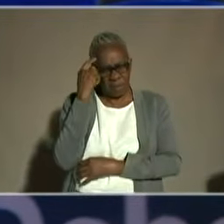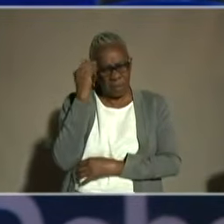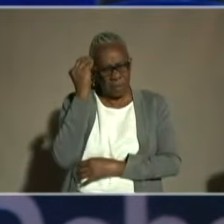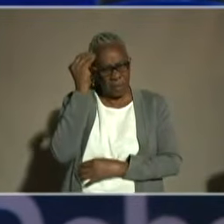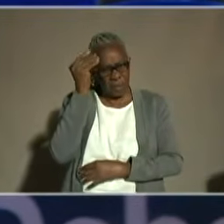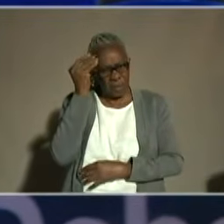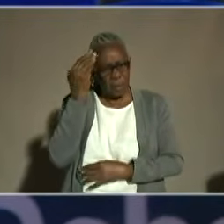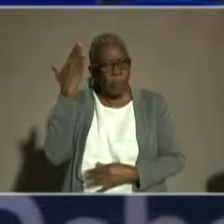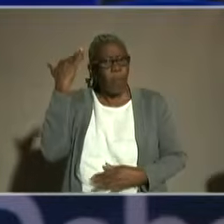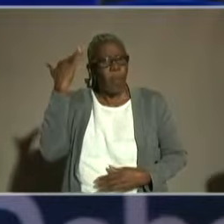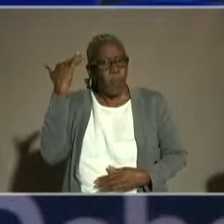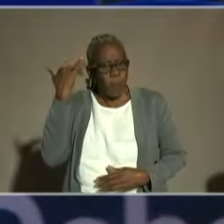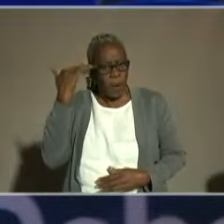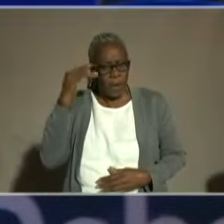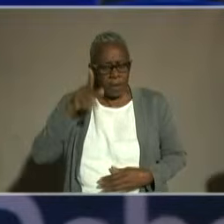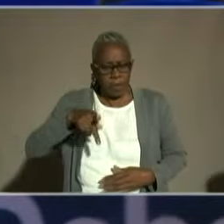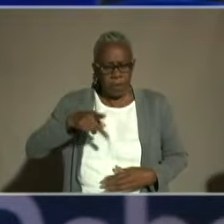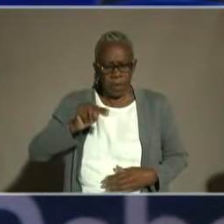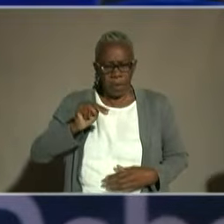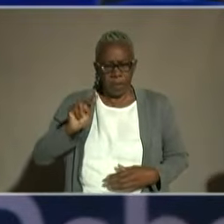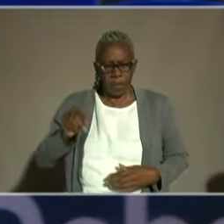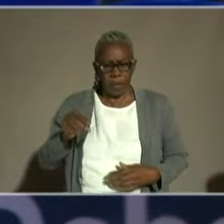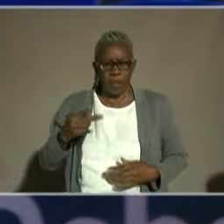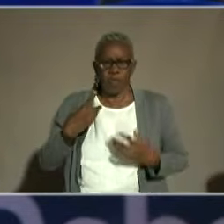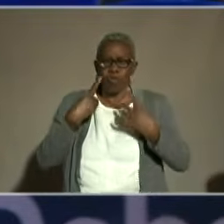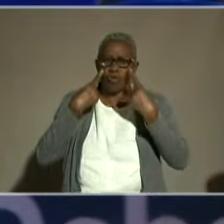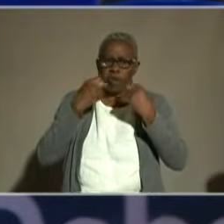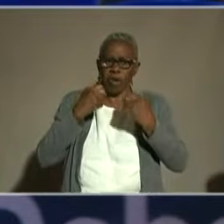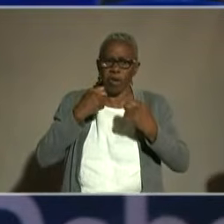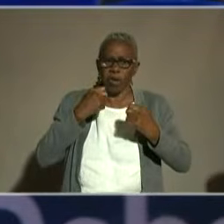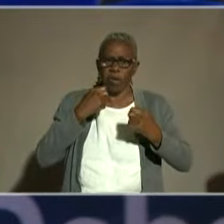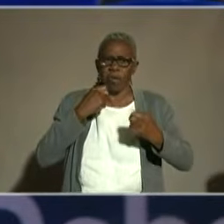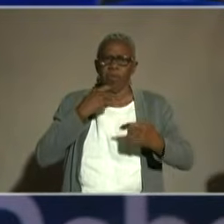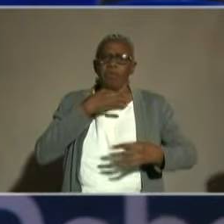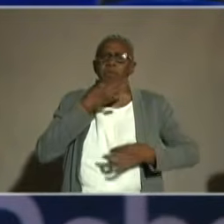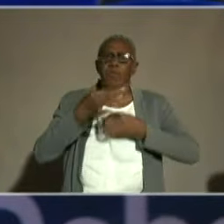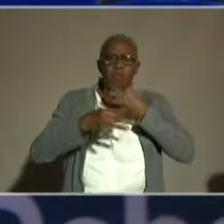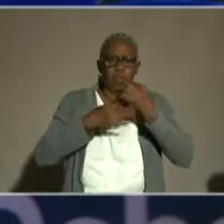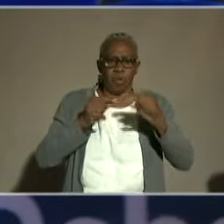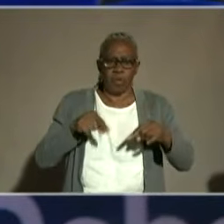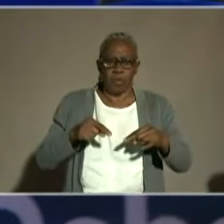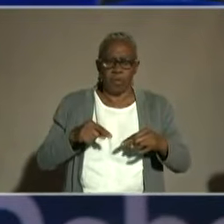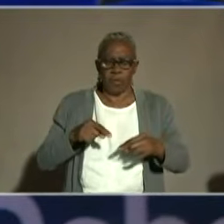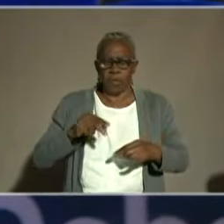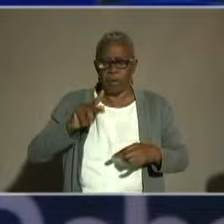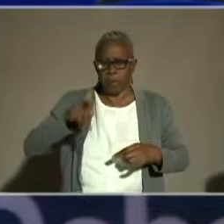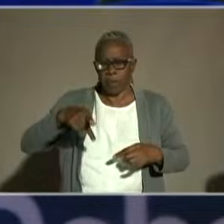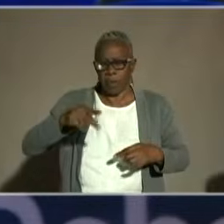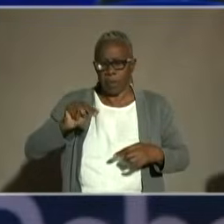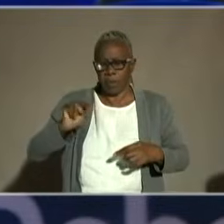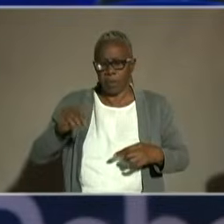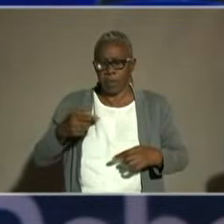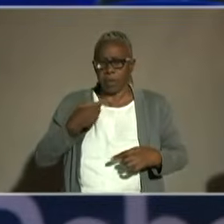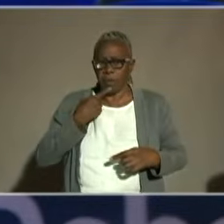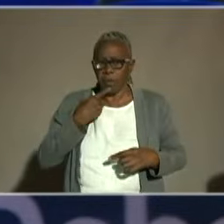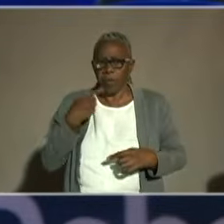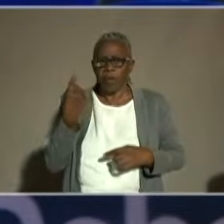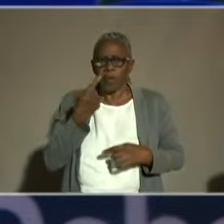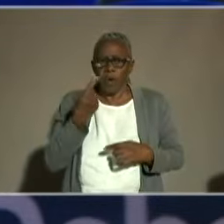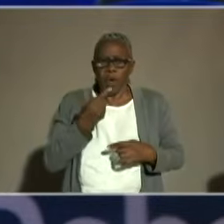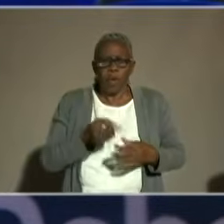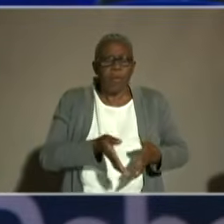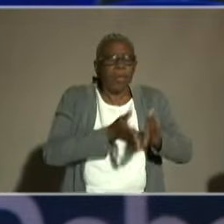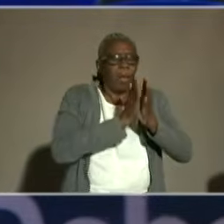the opposition is trying to frustrate this. The opposition says we must always consult the